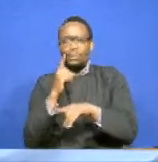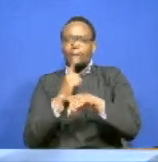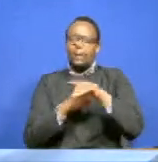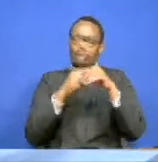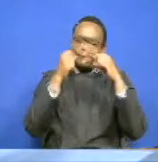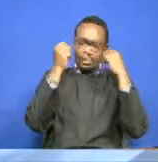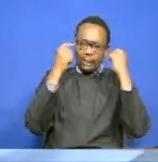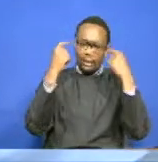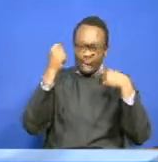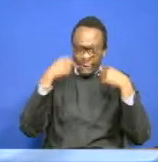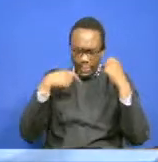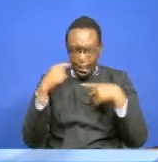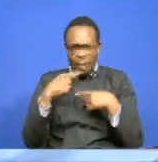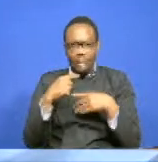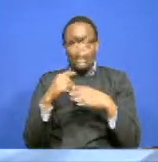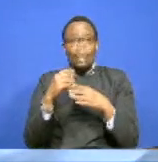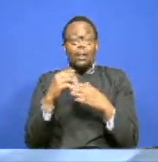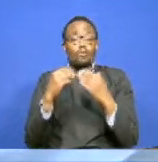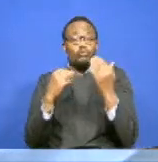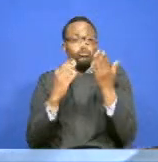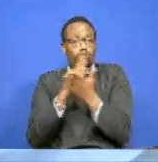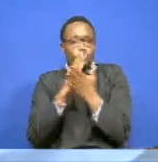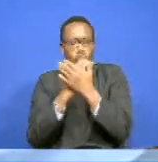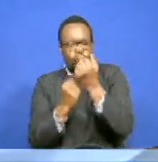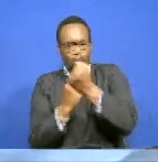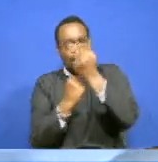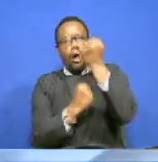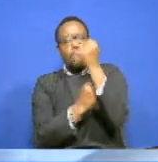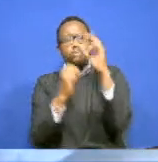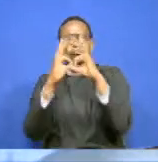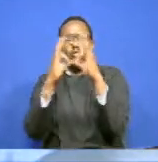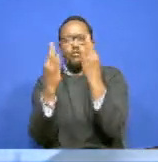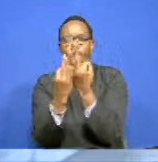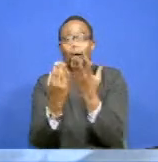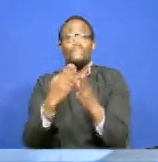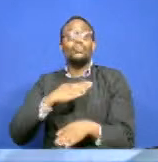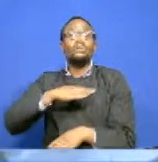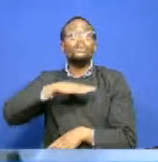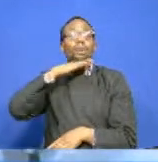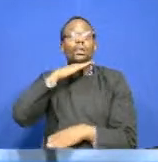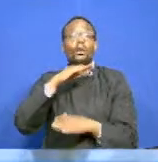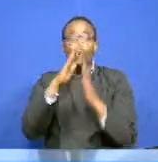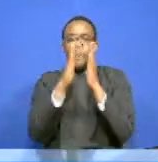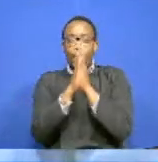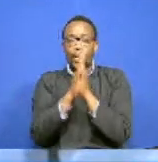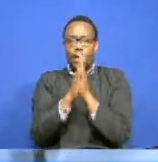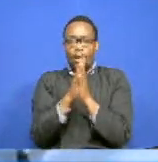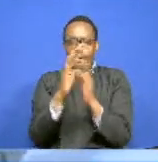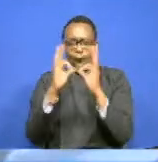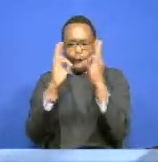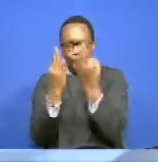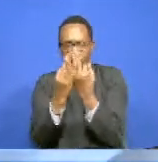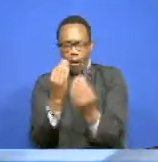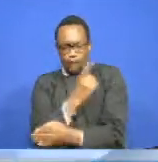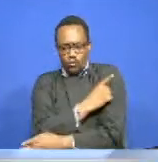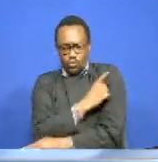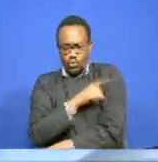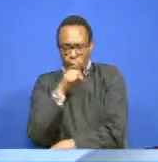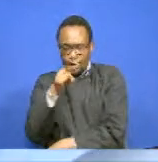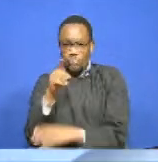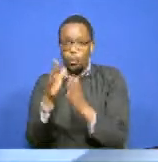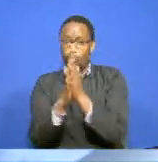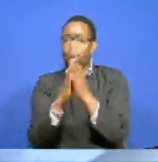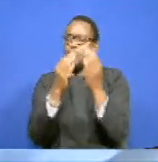passing on of a pillar in their family. And as you remember the family of Dr. Were, we pray for the many